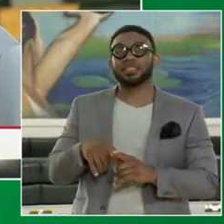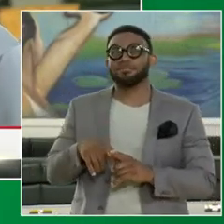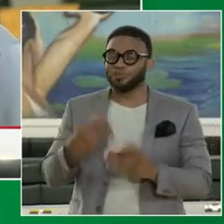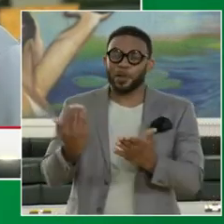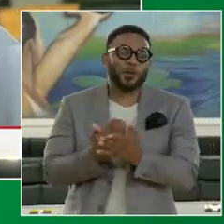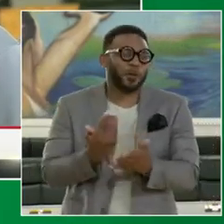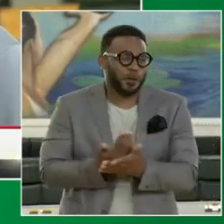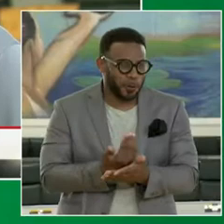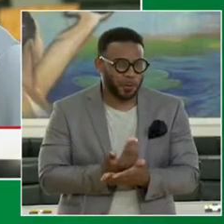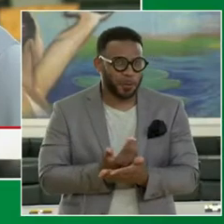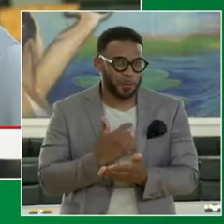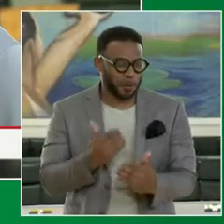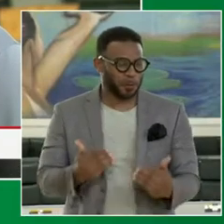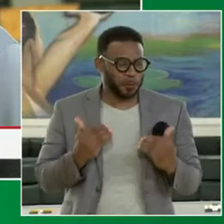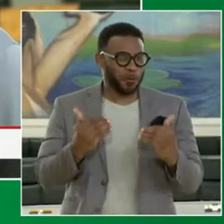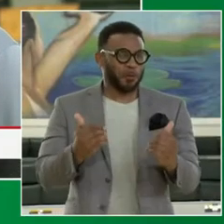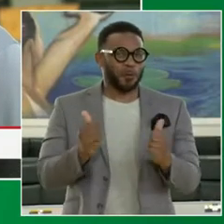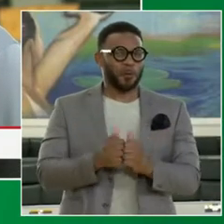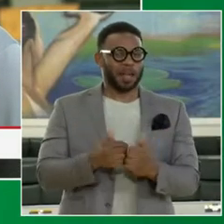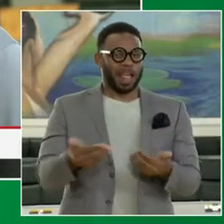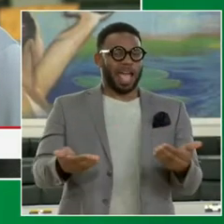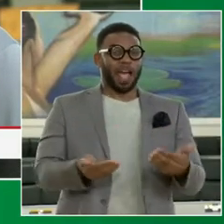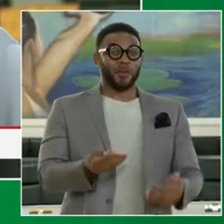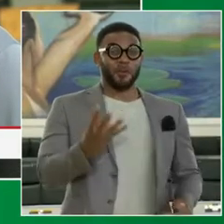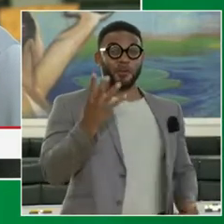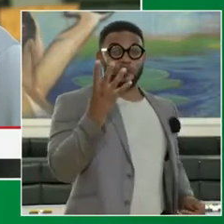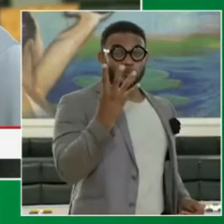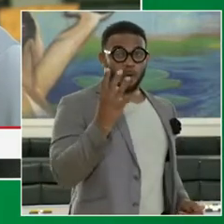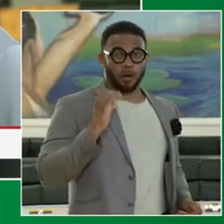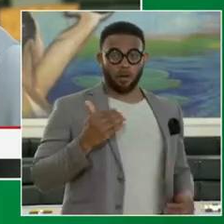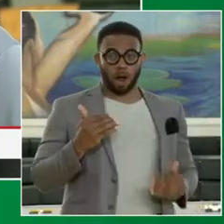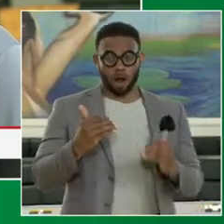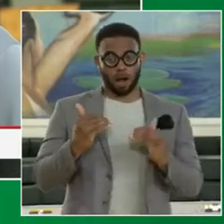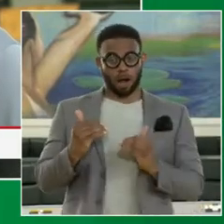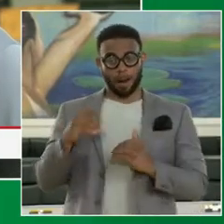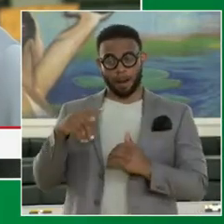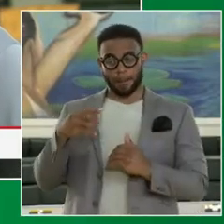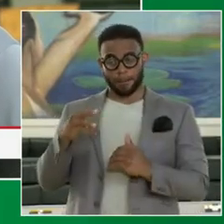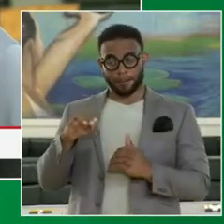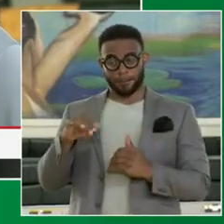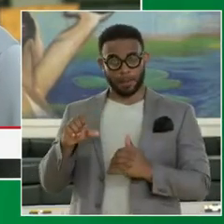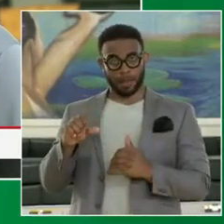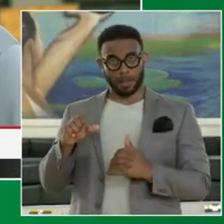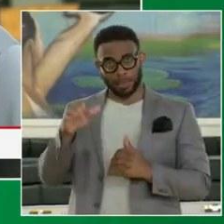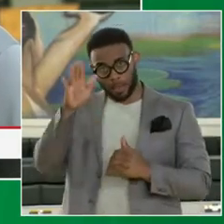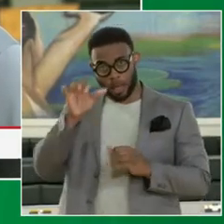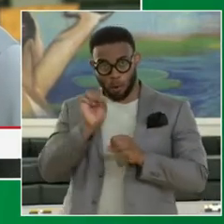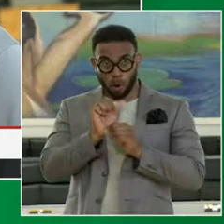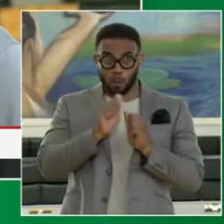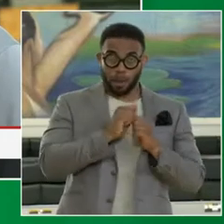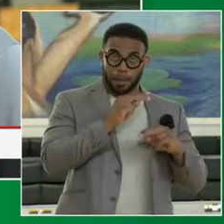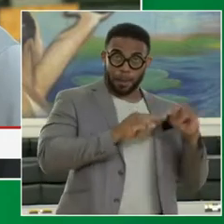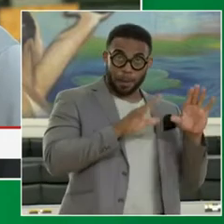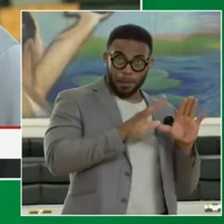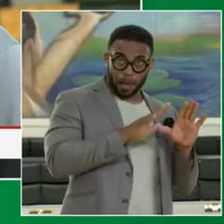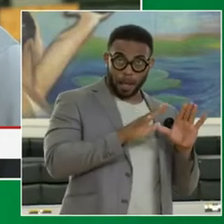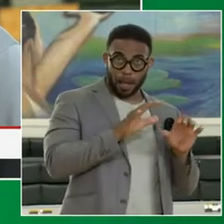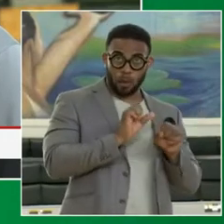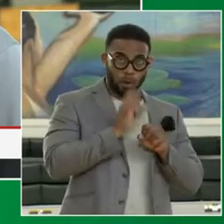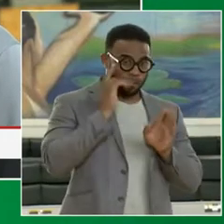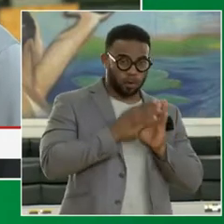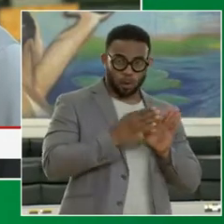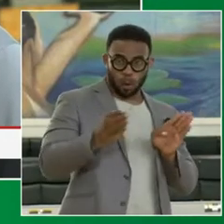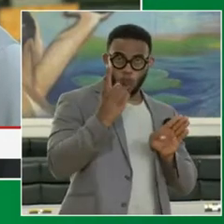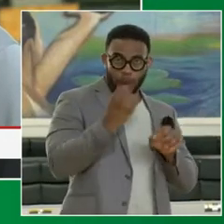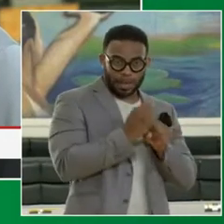new. We'll be moving forward with hiring 4 of our Pathways guys to work with building blocks, and they'll work for the time span of a